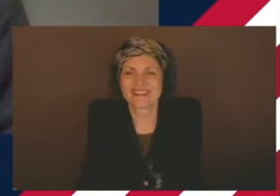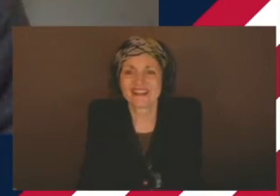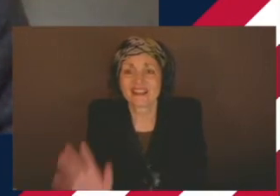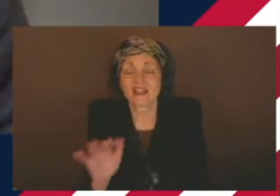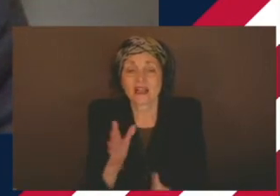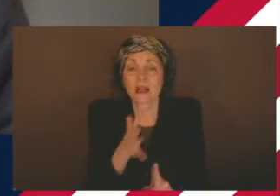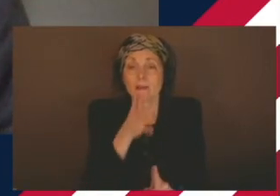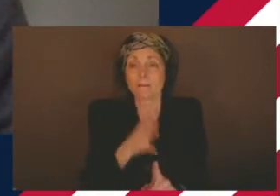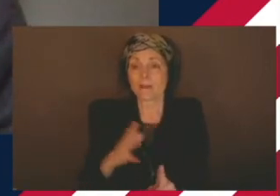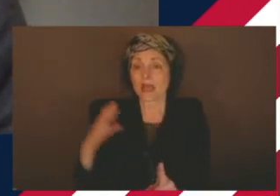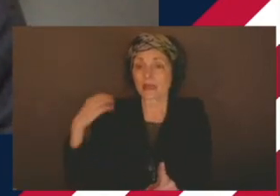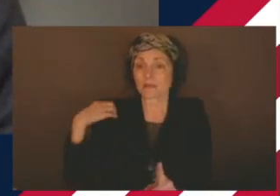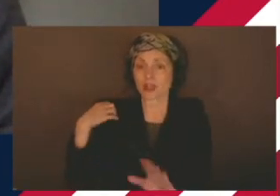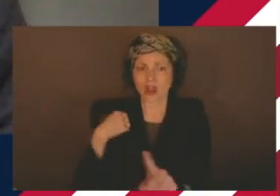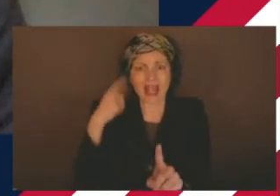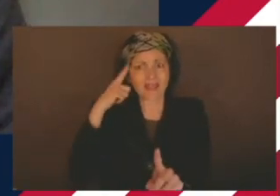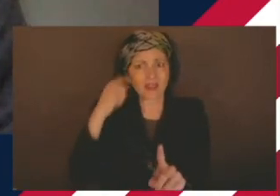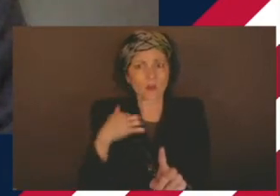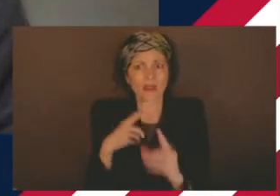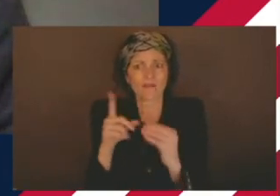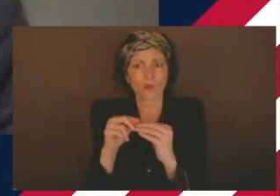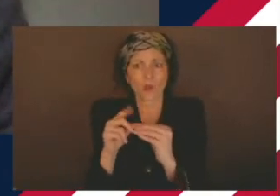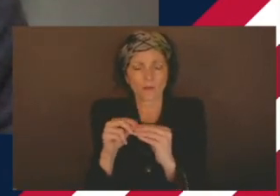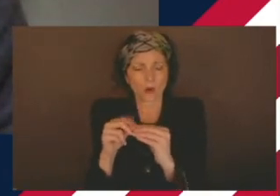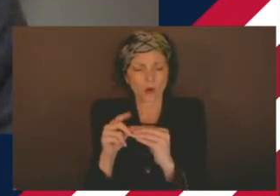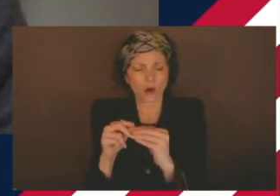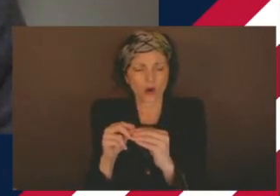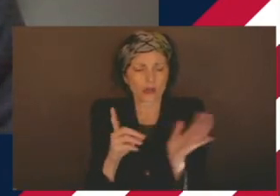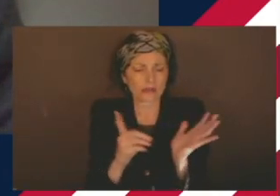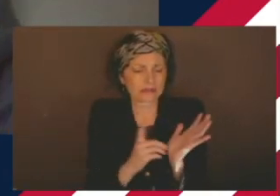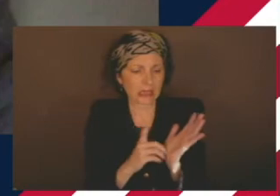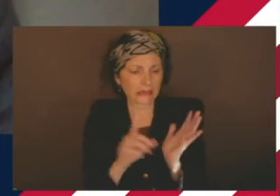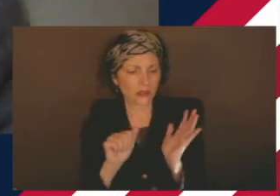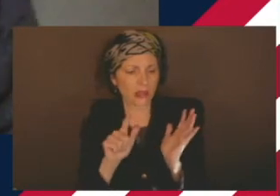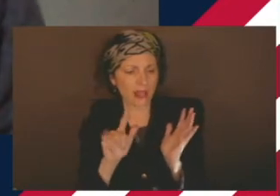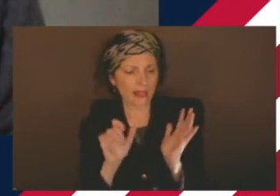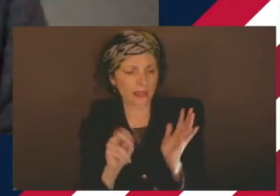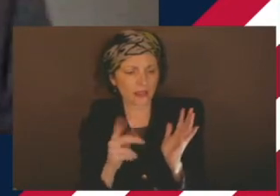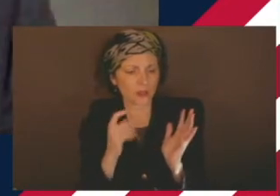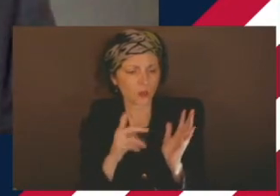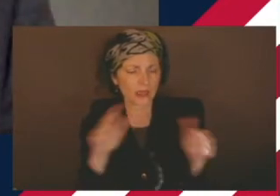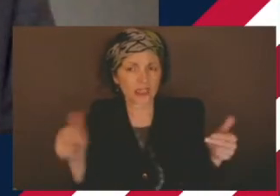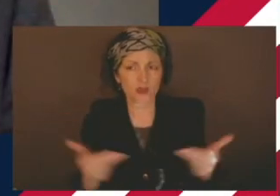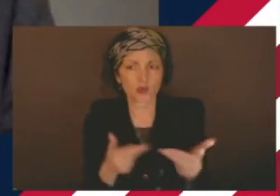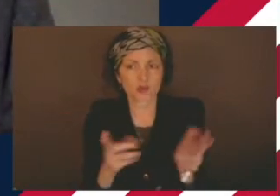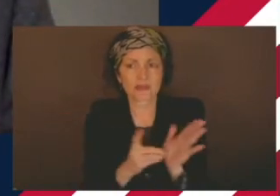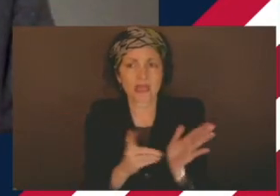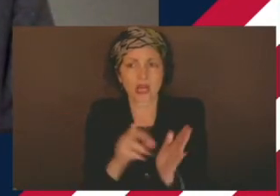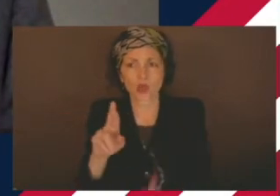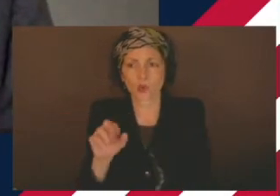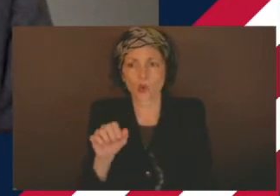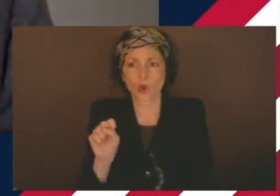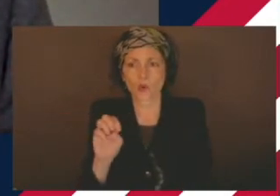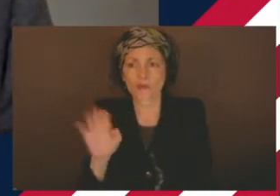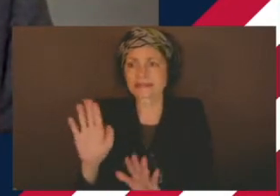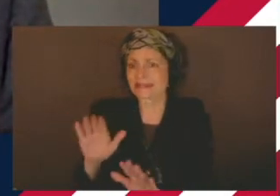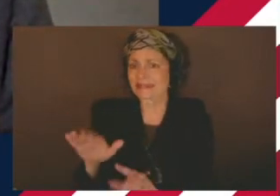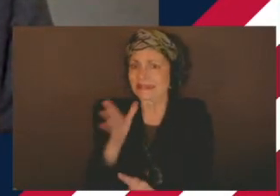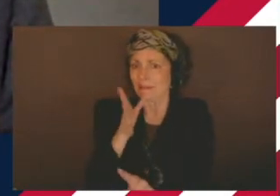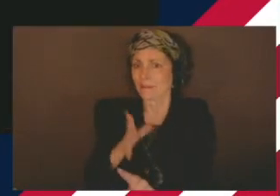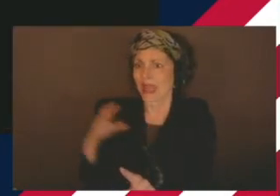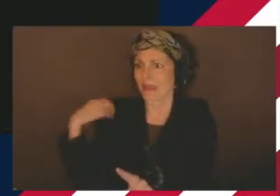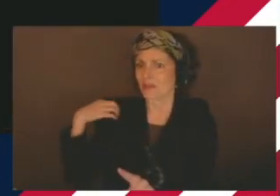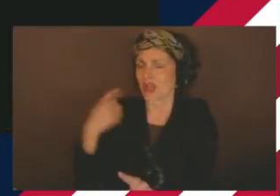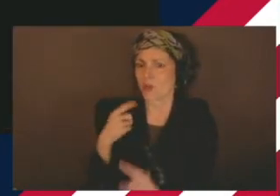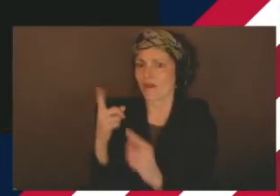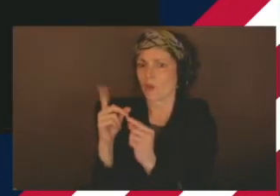have one more witness. Dr. Allen, do you want to introduce Dr. Rose? Yeah, Madam Chair, we had one more witness on